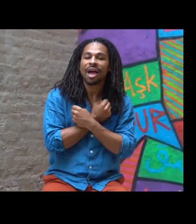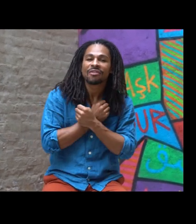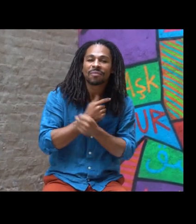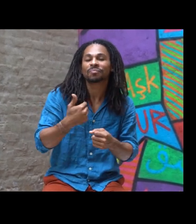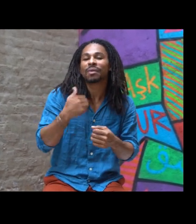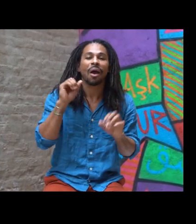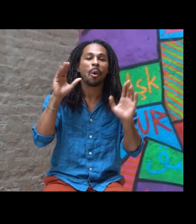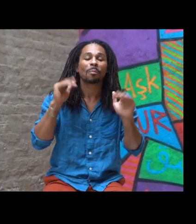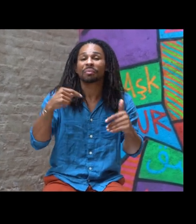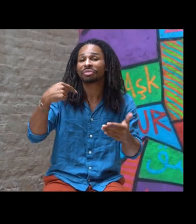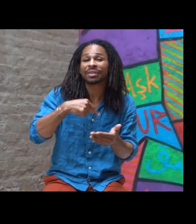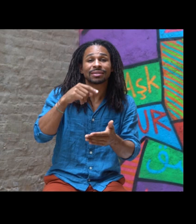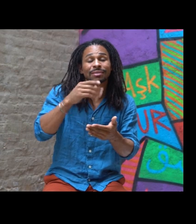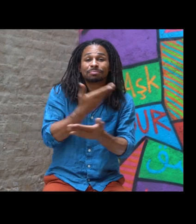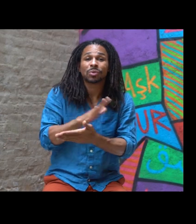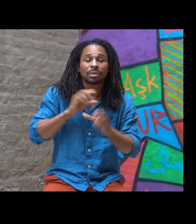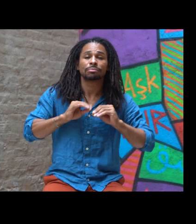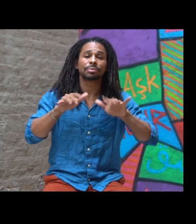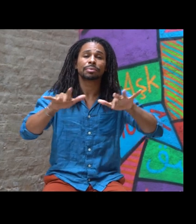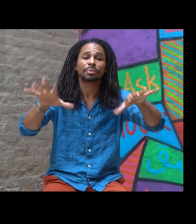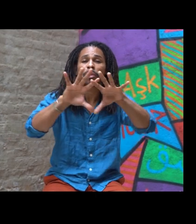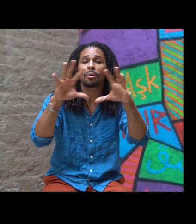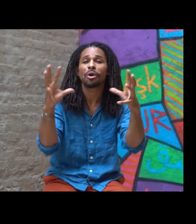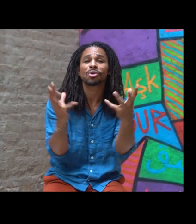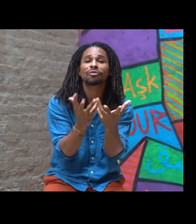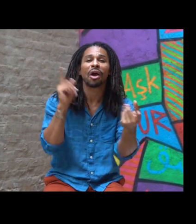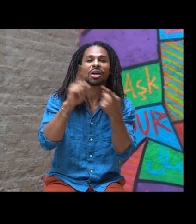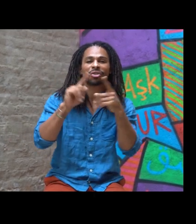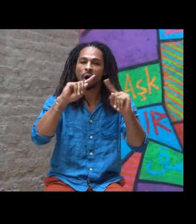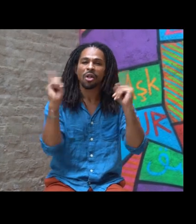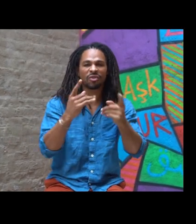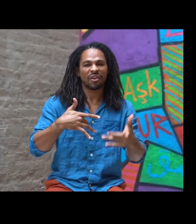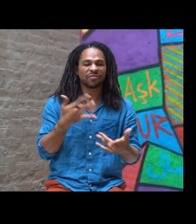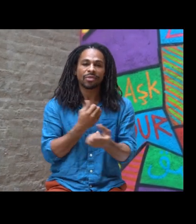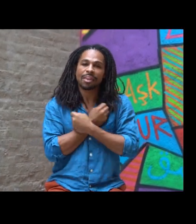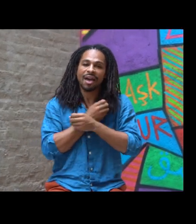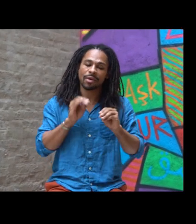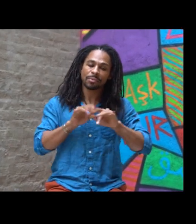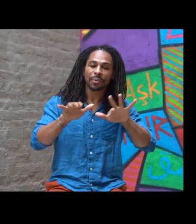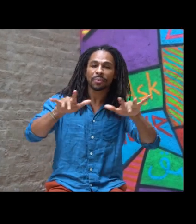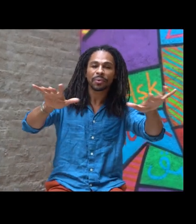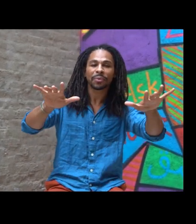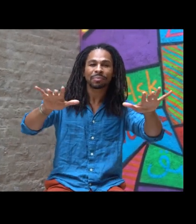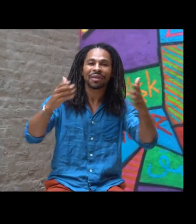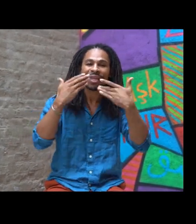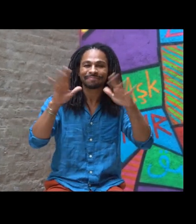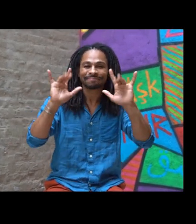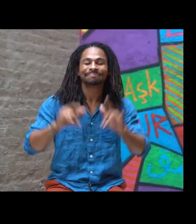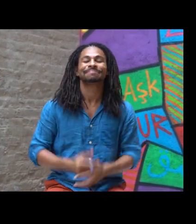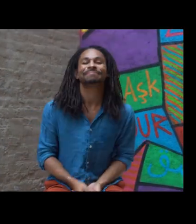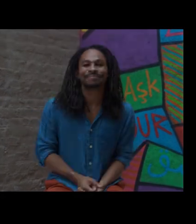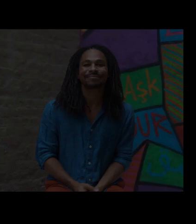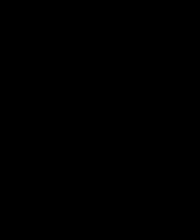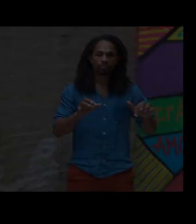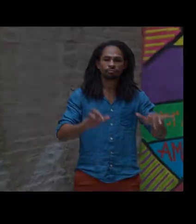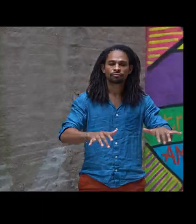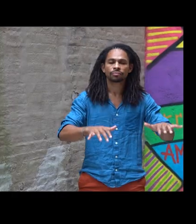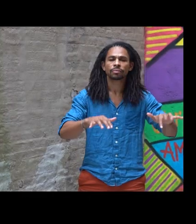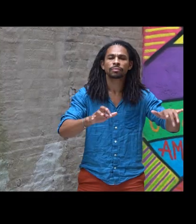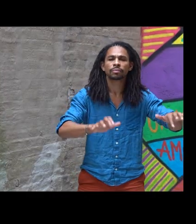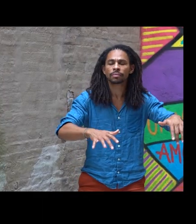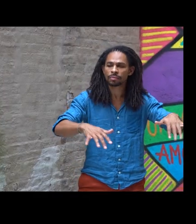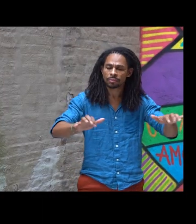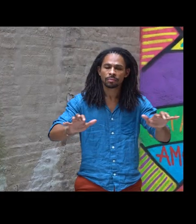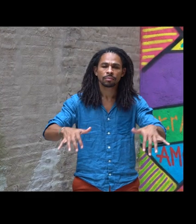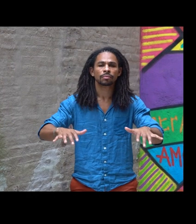this movement of love and inclusion spreads the world over until everybody is feeling the love. Thank you.